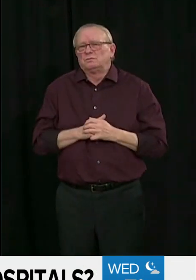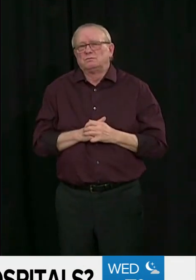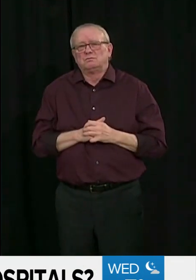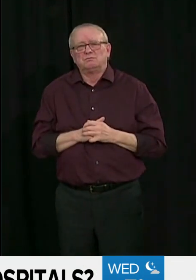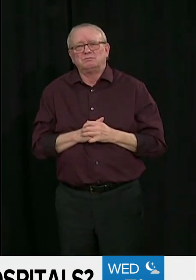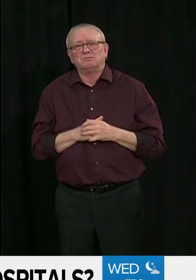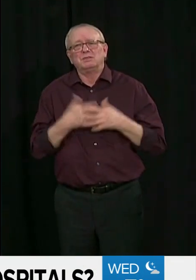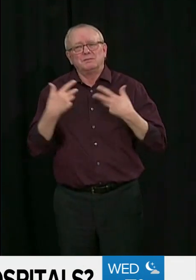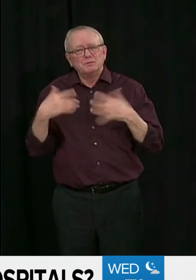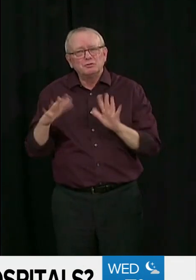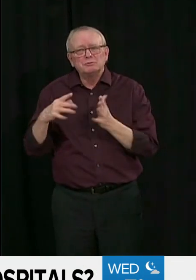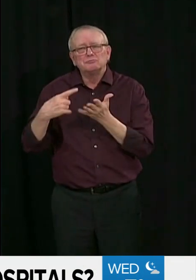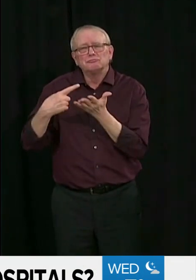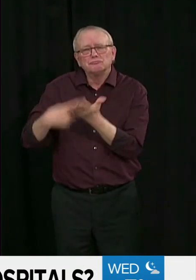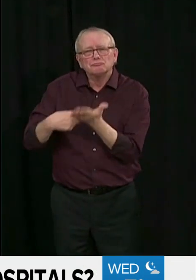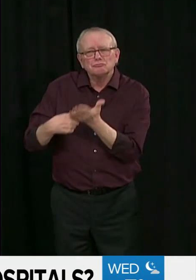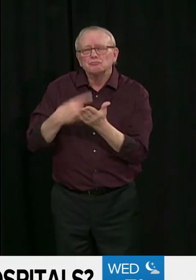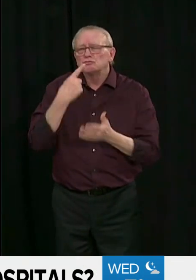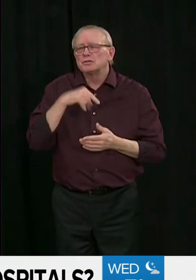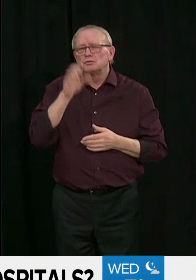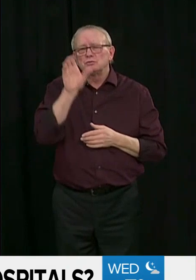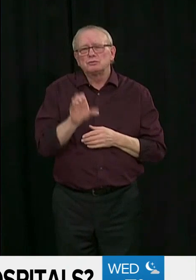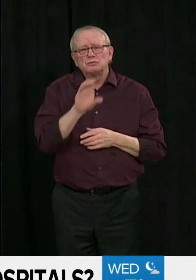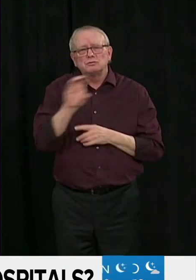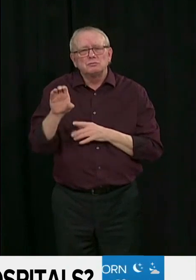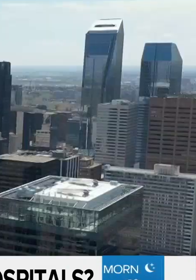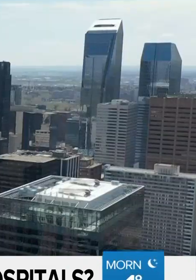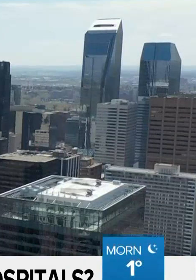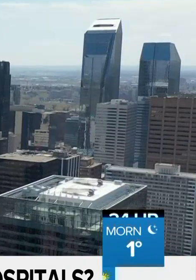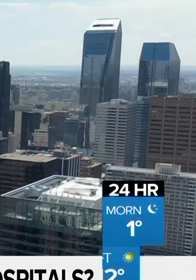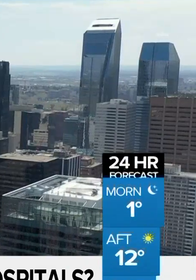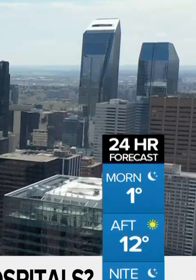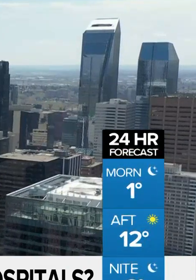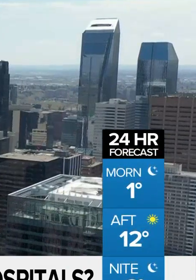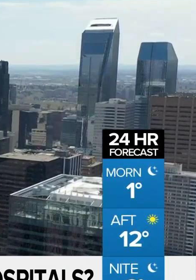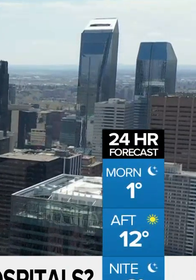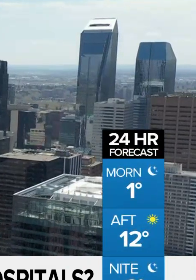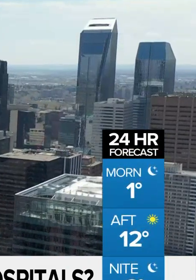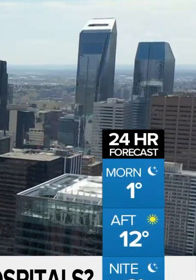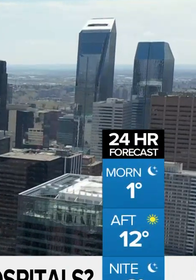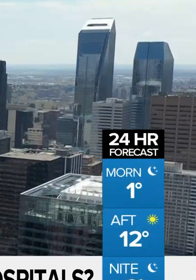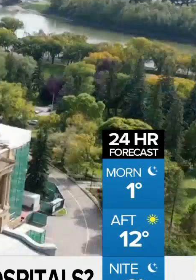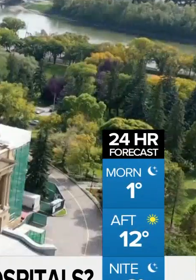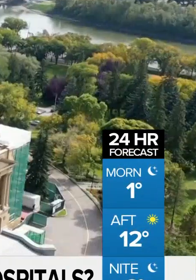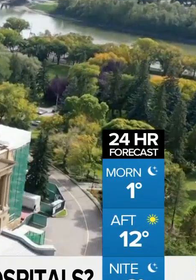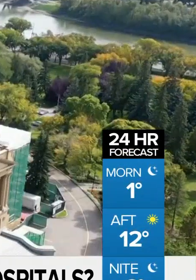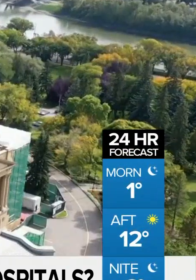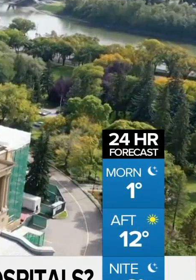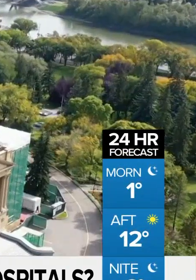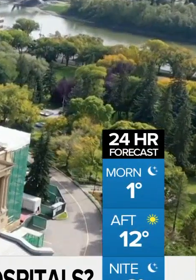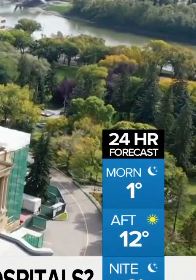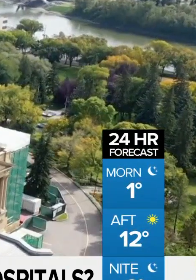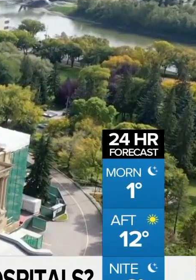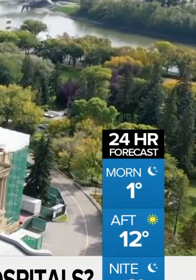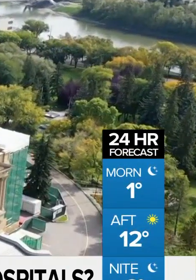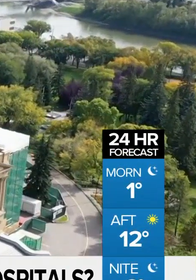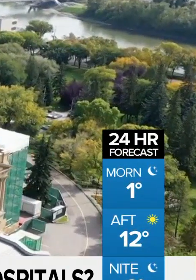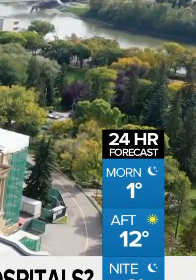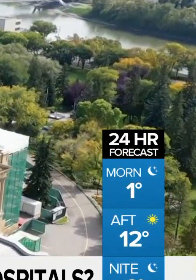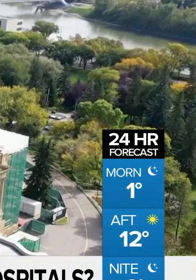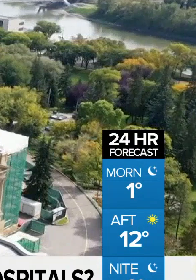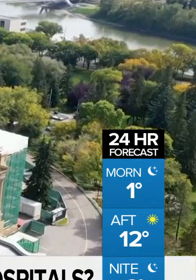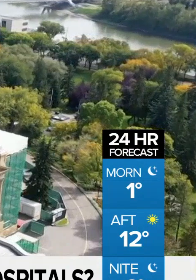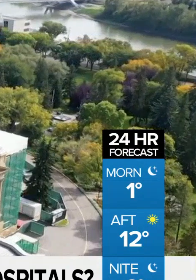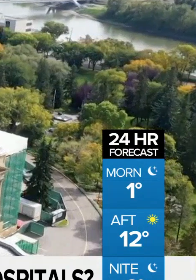at least secure that tent at this time. When asked if this potential need for field hospitals meant that the province had failed to manage the pandemic in